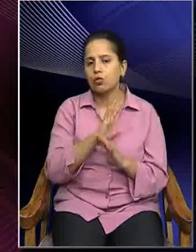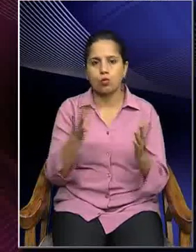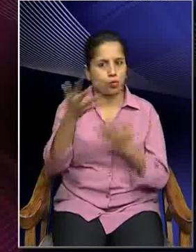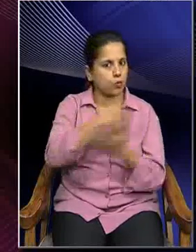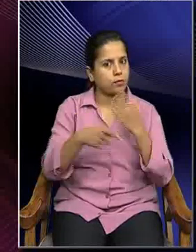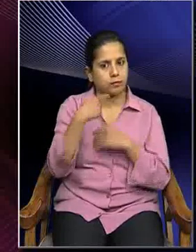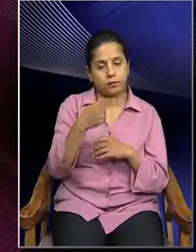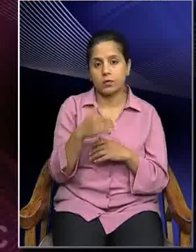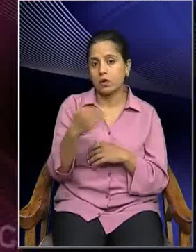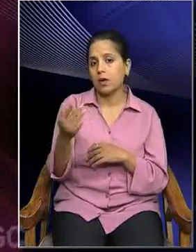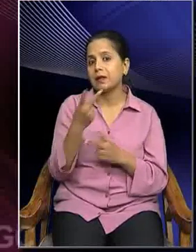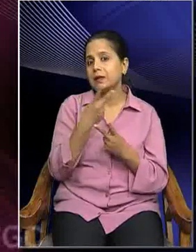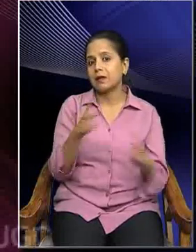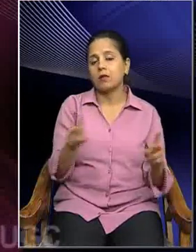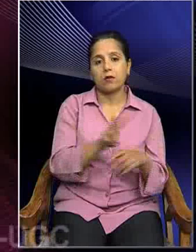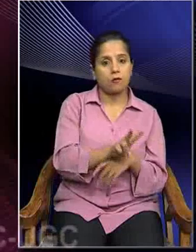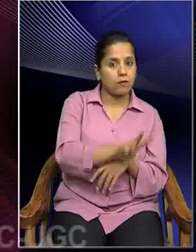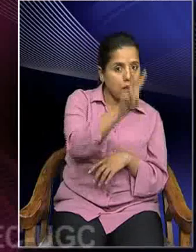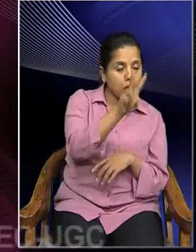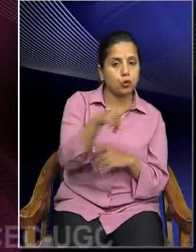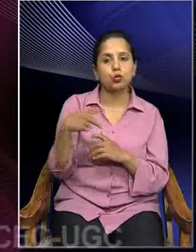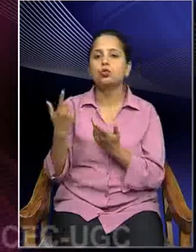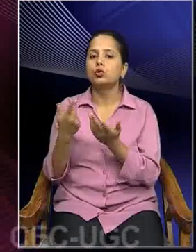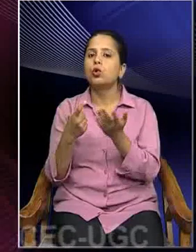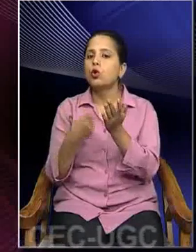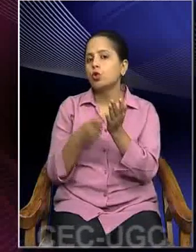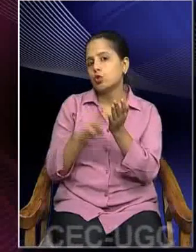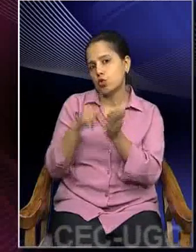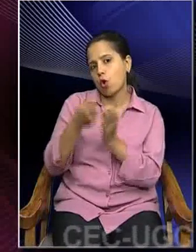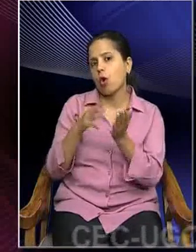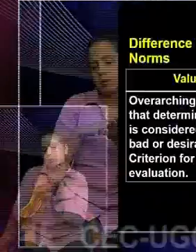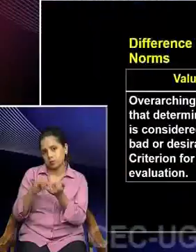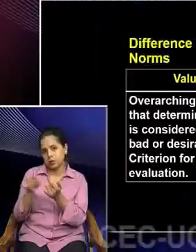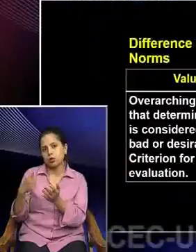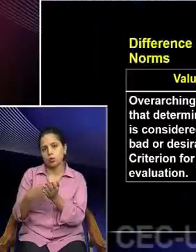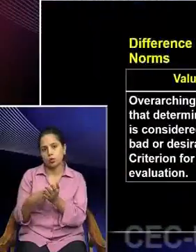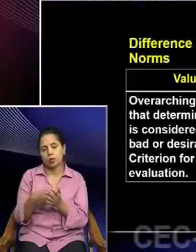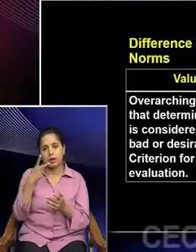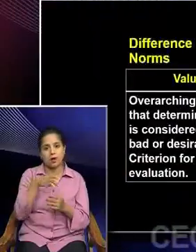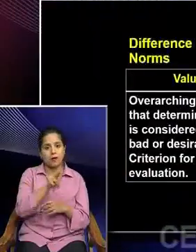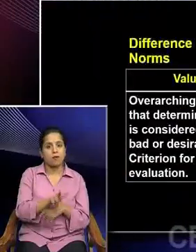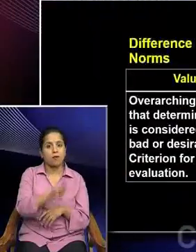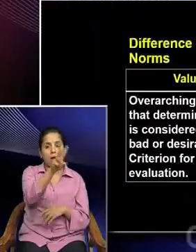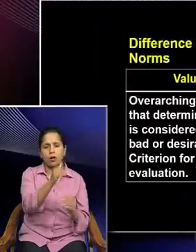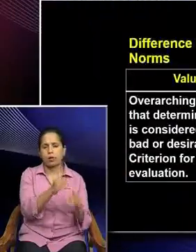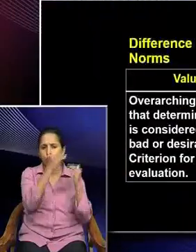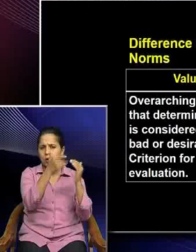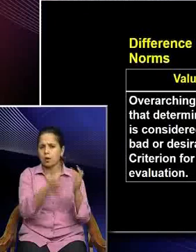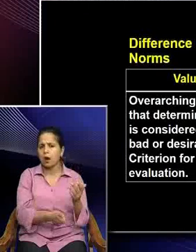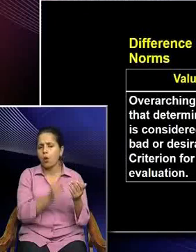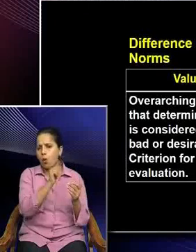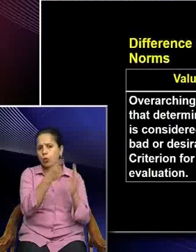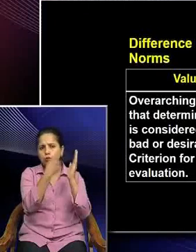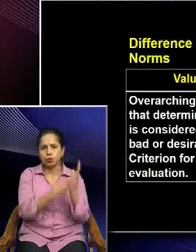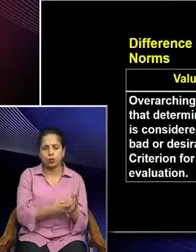if we look into the difference between values and norms, values are overarching principle that determine what